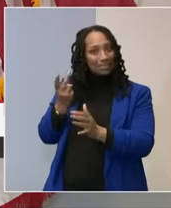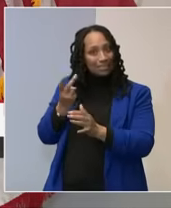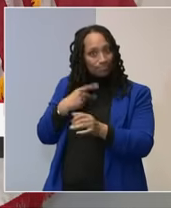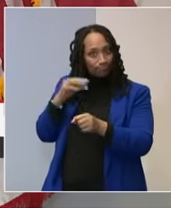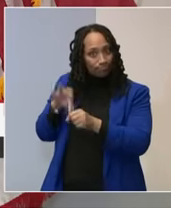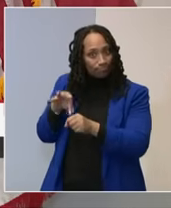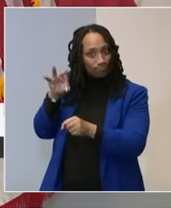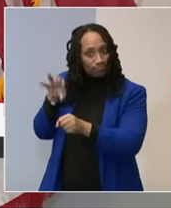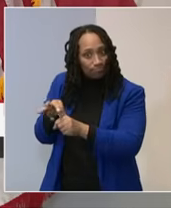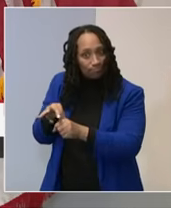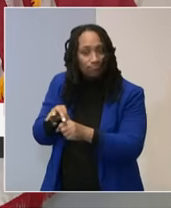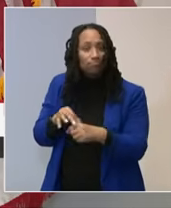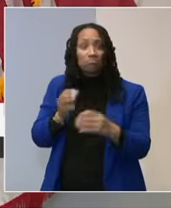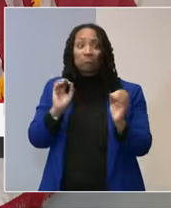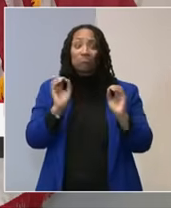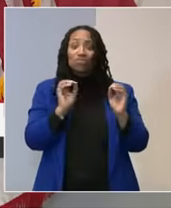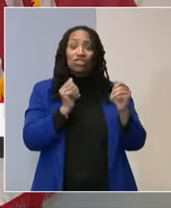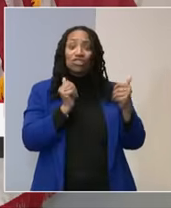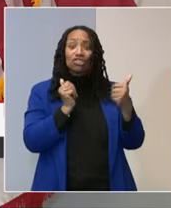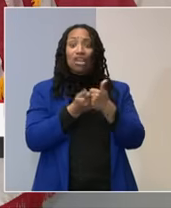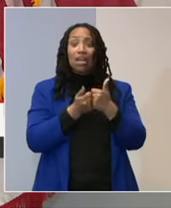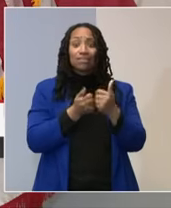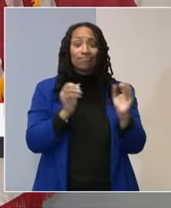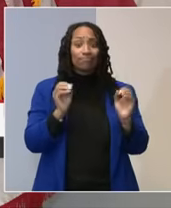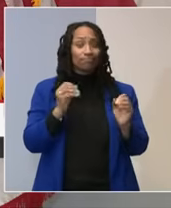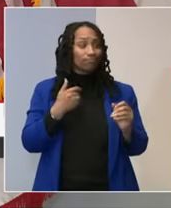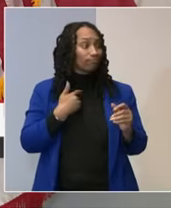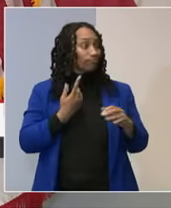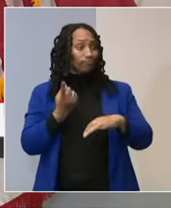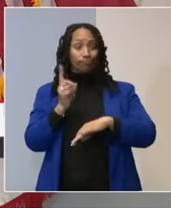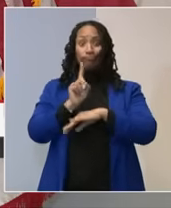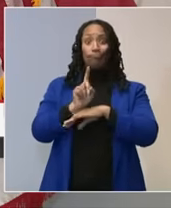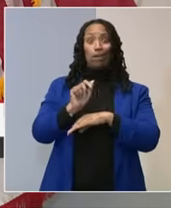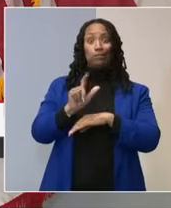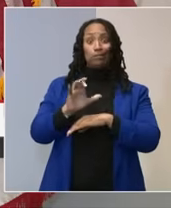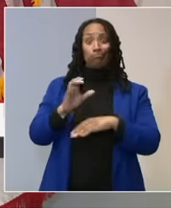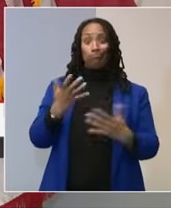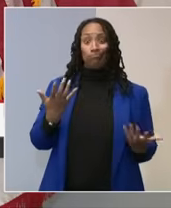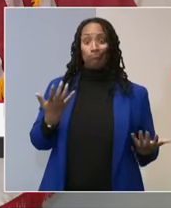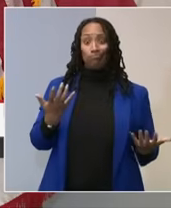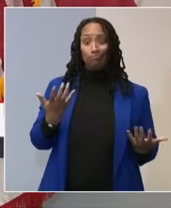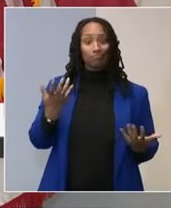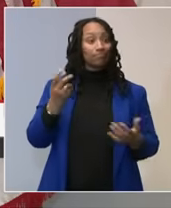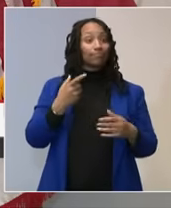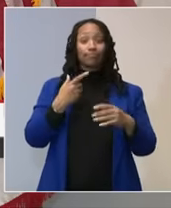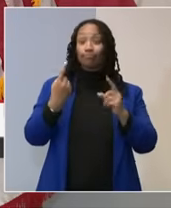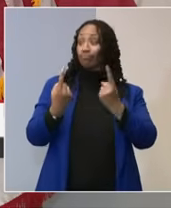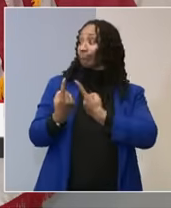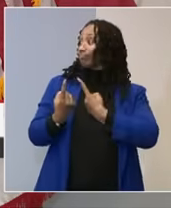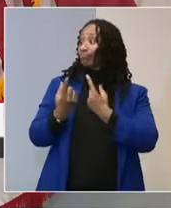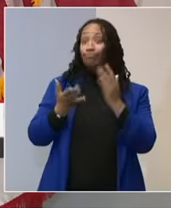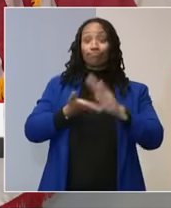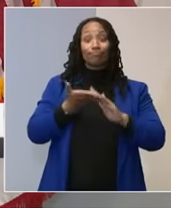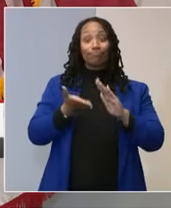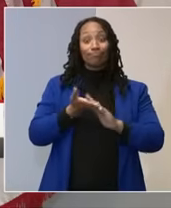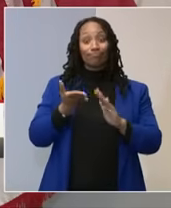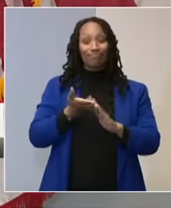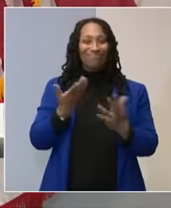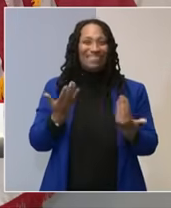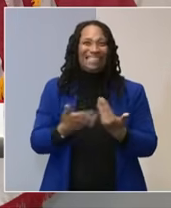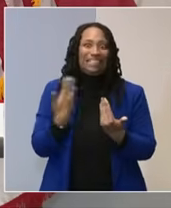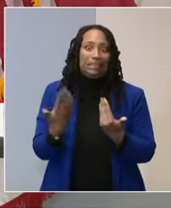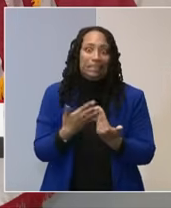unchallenged. What do you call it when nobody runs against you? Unopposed. Those were good campaigns.